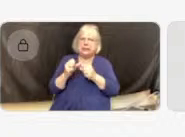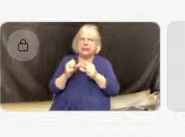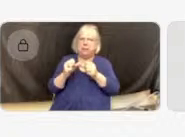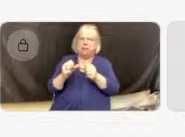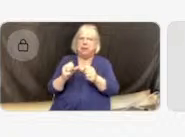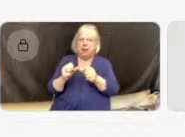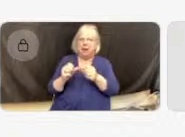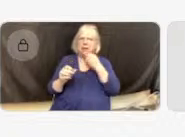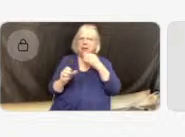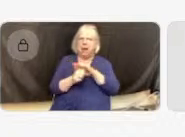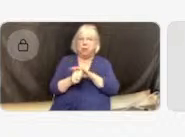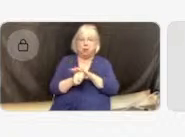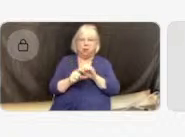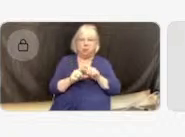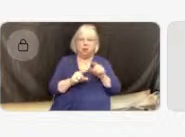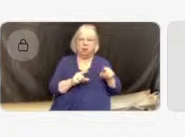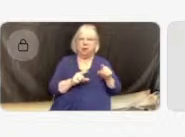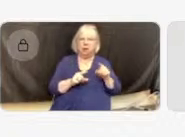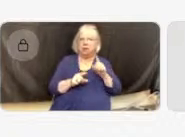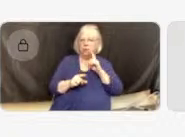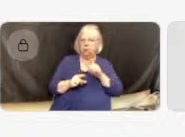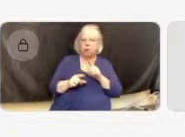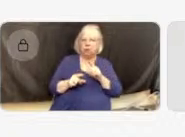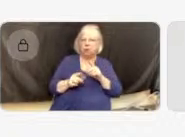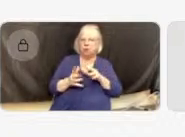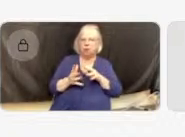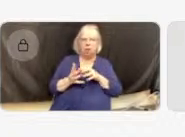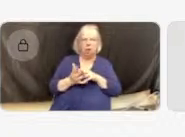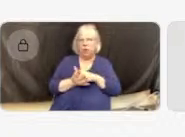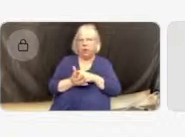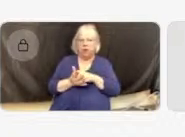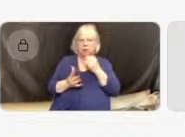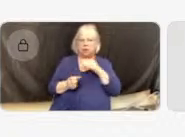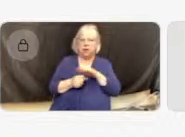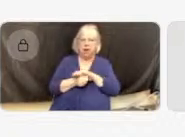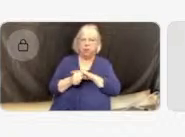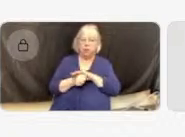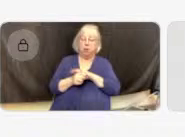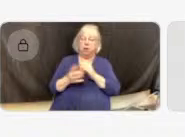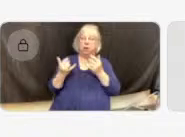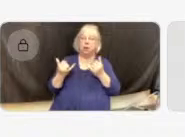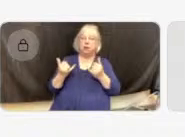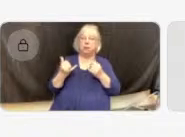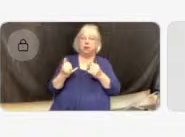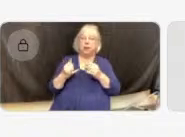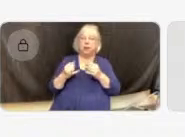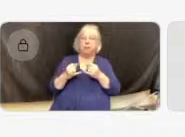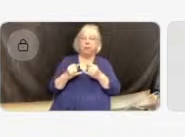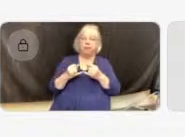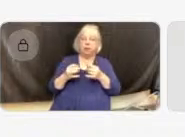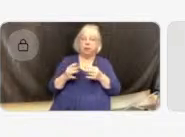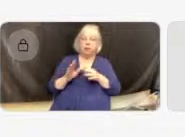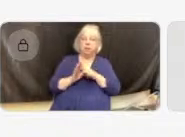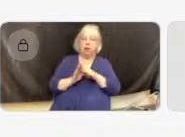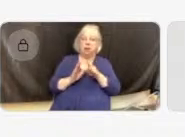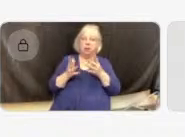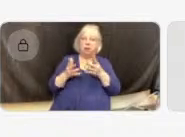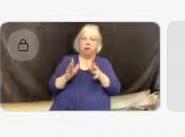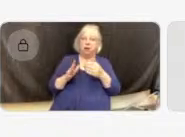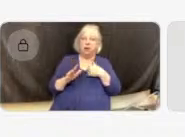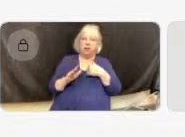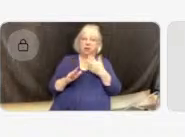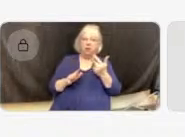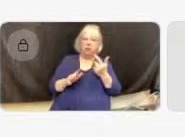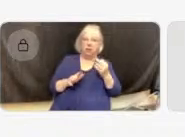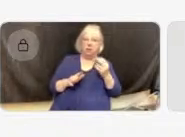I believe. And looking at the existing dwelling, which has a red line to the back, it's already only 13 feet from the